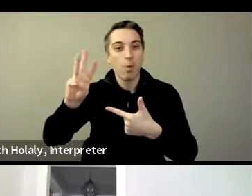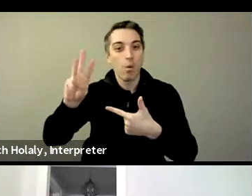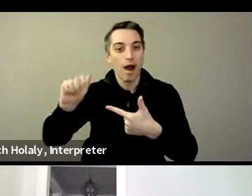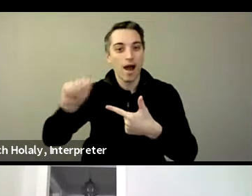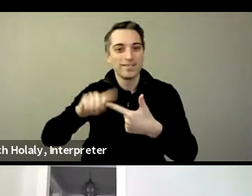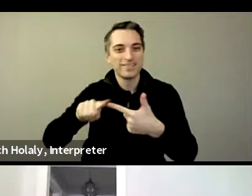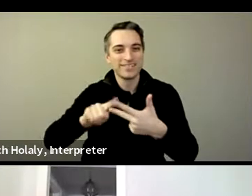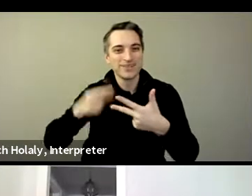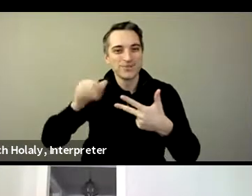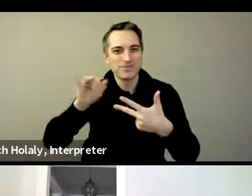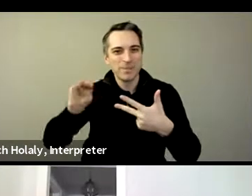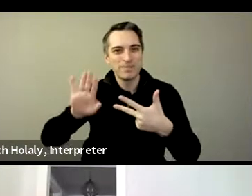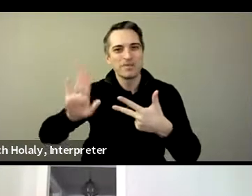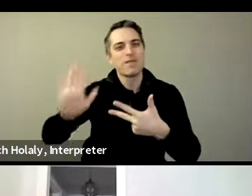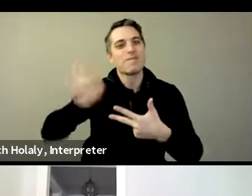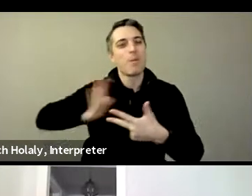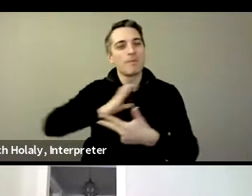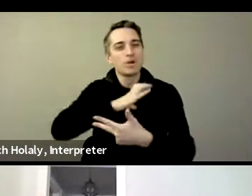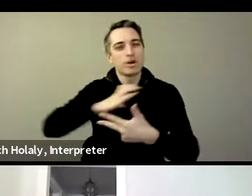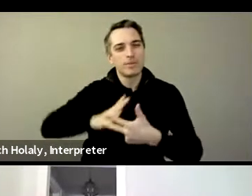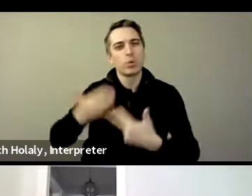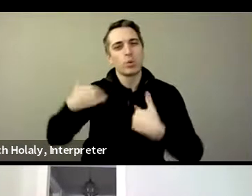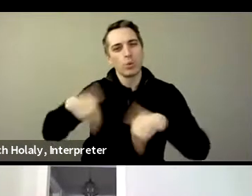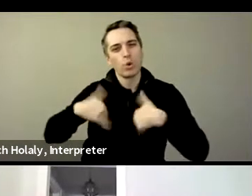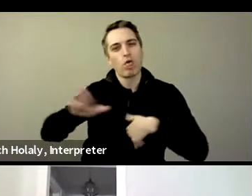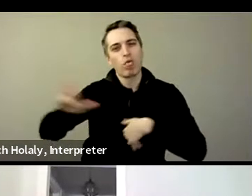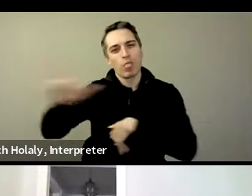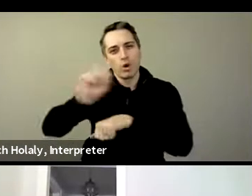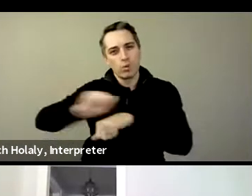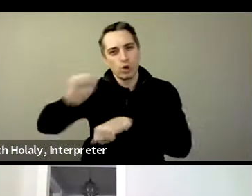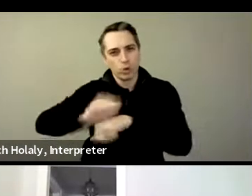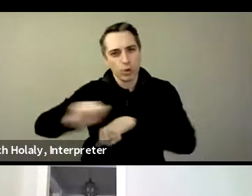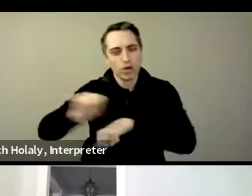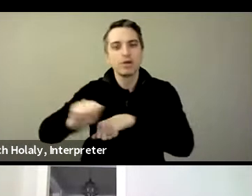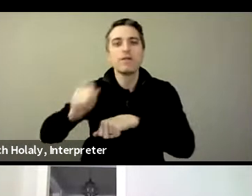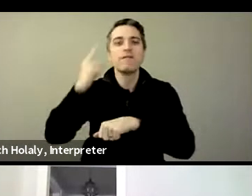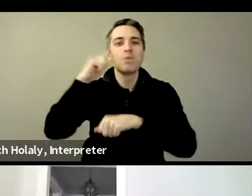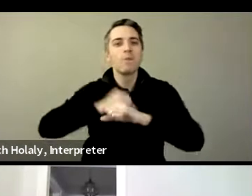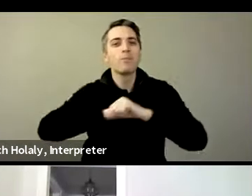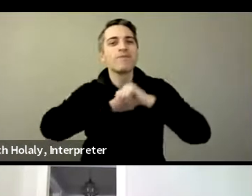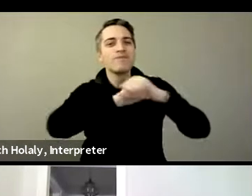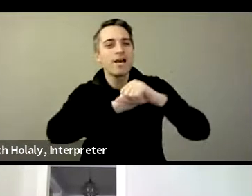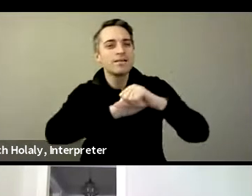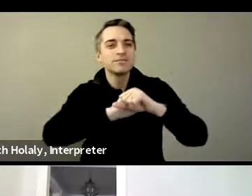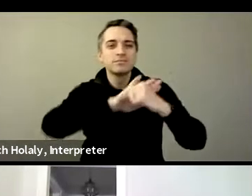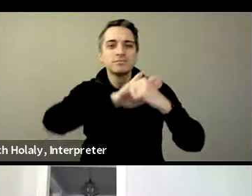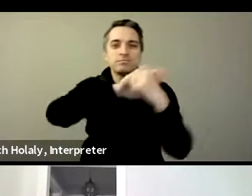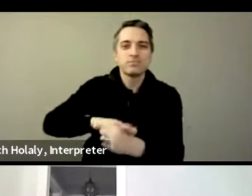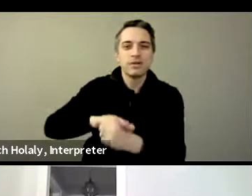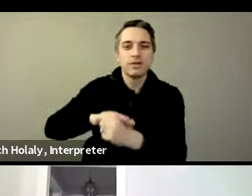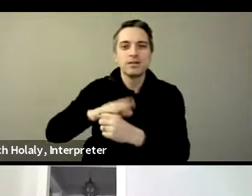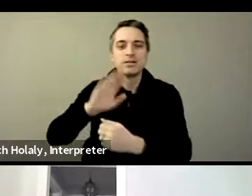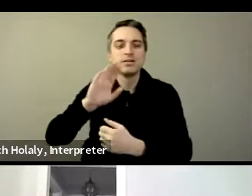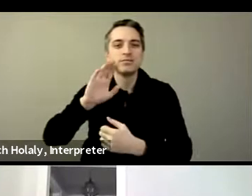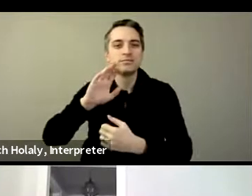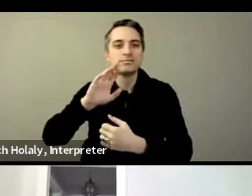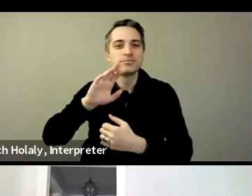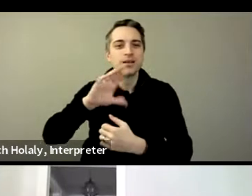defense of civil rights of the people of Michigan and the prevention of discrimination. Are the three commissioners with us?